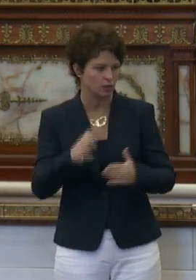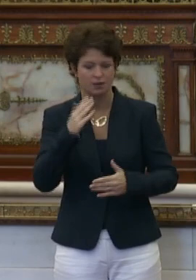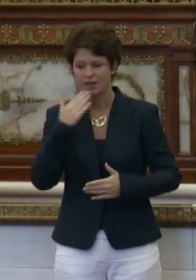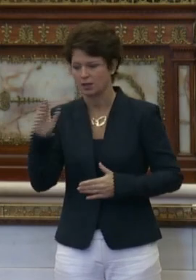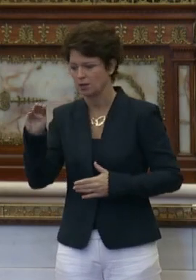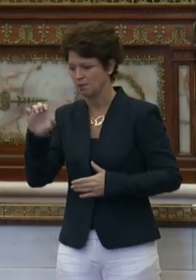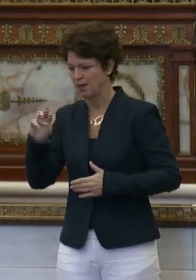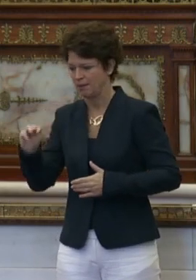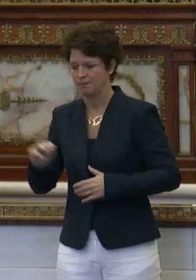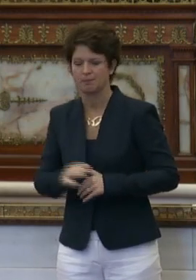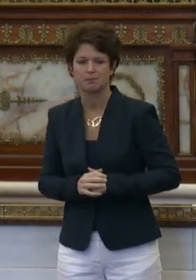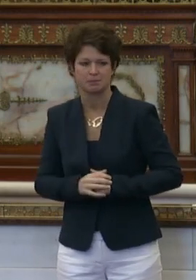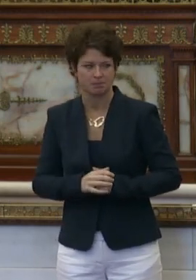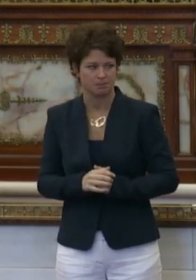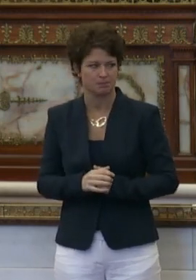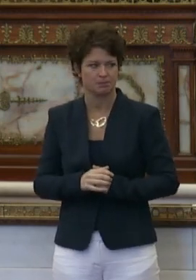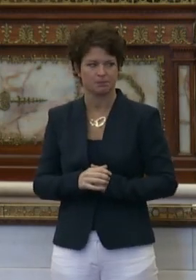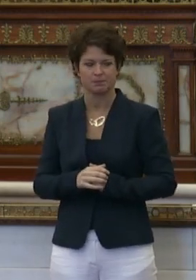madam.